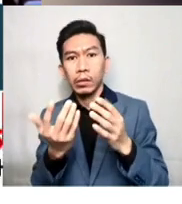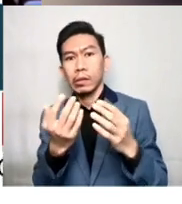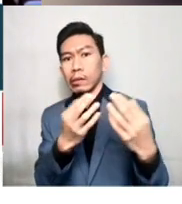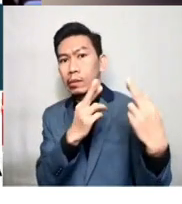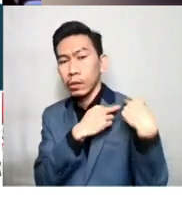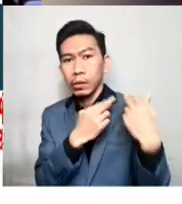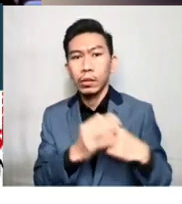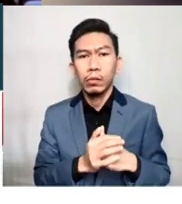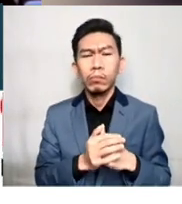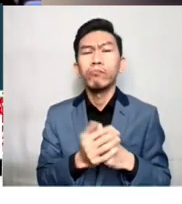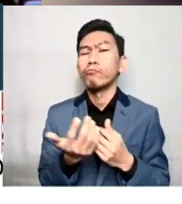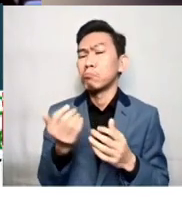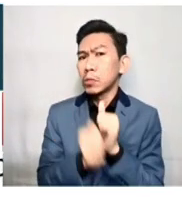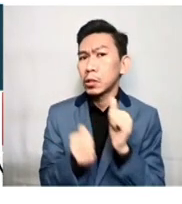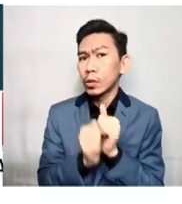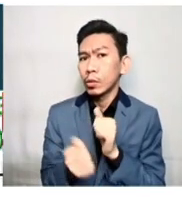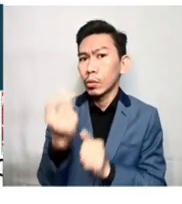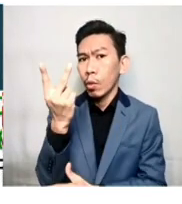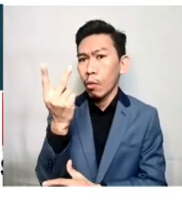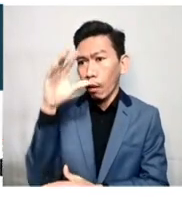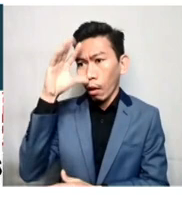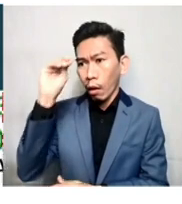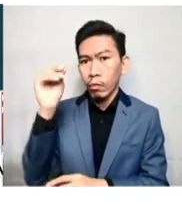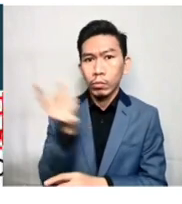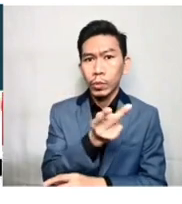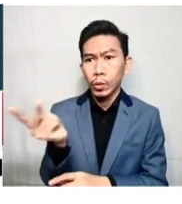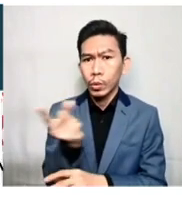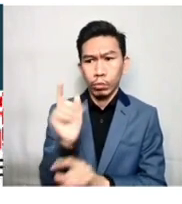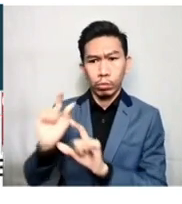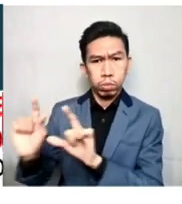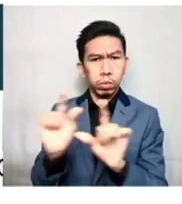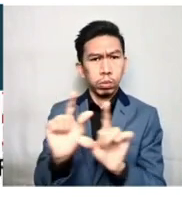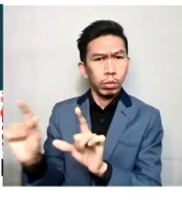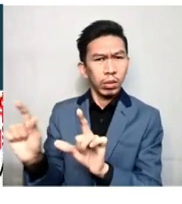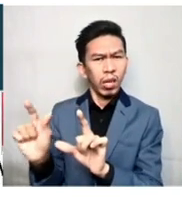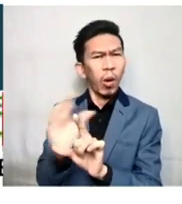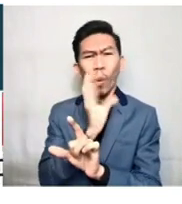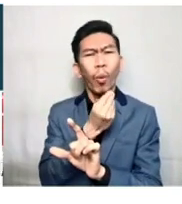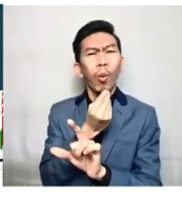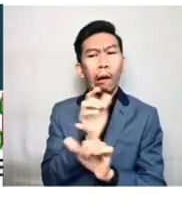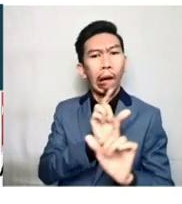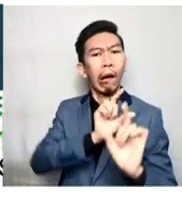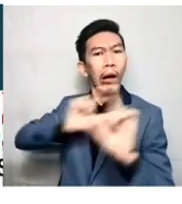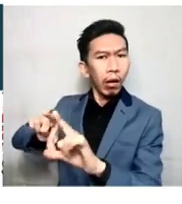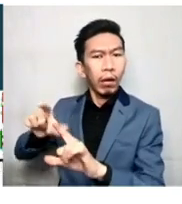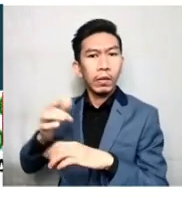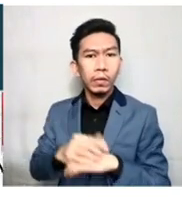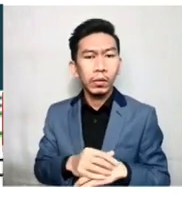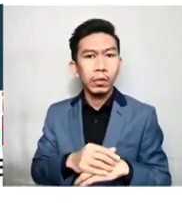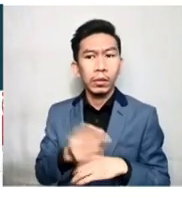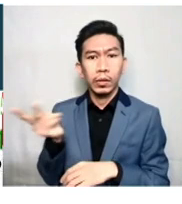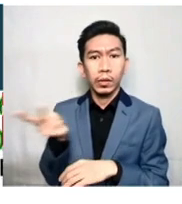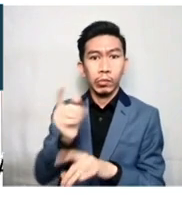say these two men were red tagged, by whom and how did that happen? Mm-hmm. Well, they were red tagged